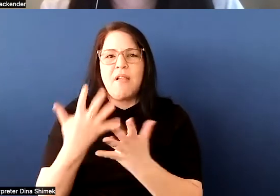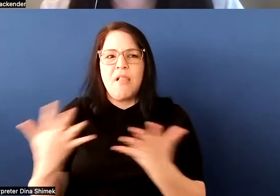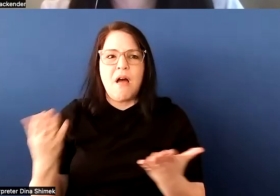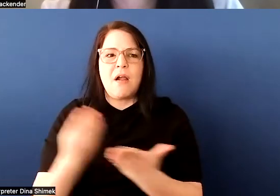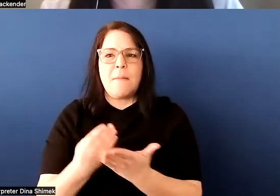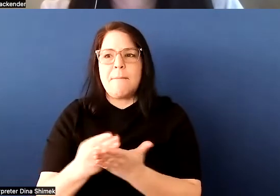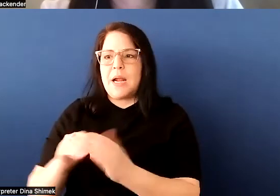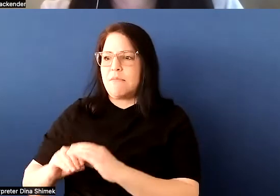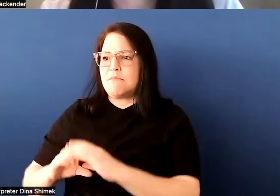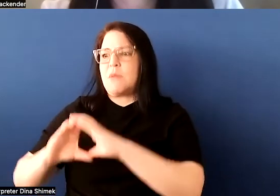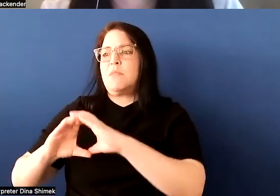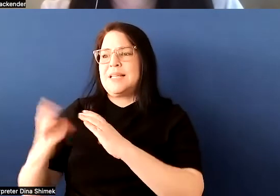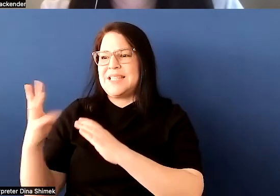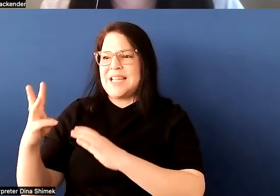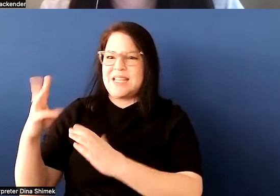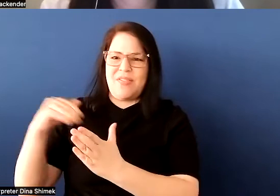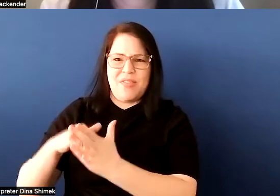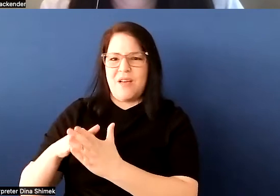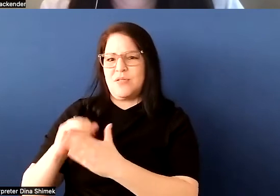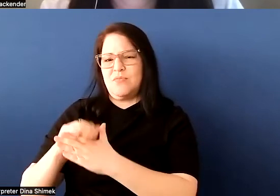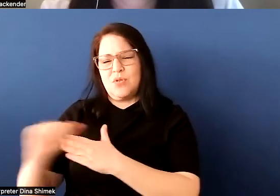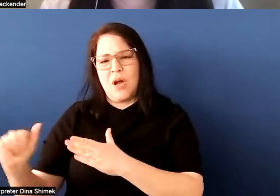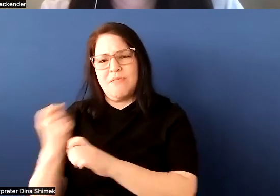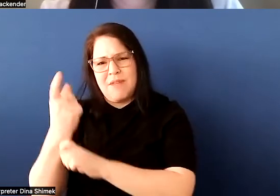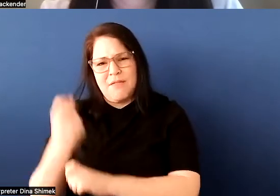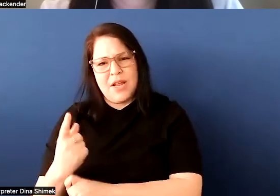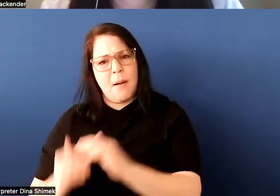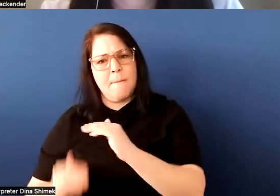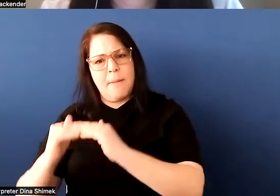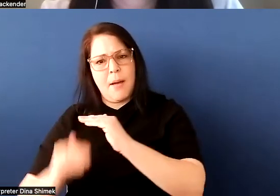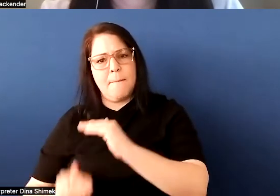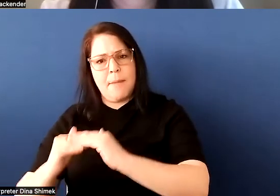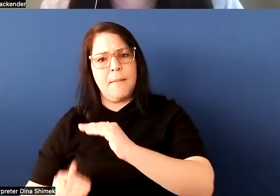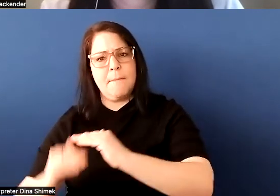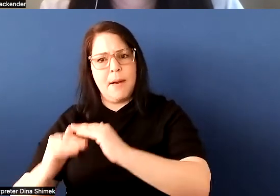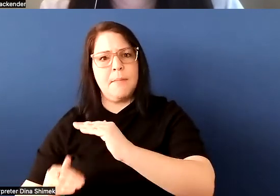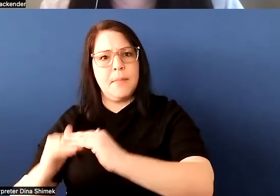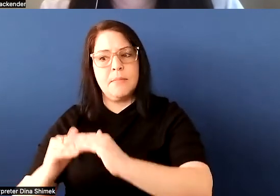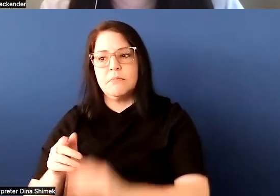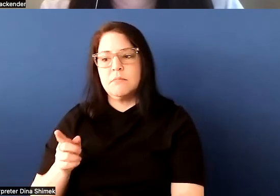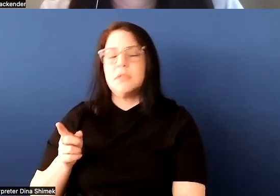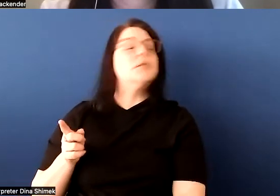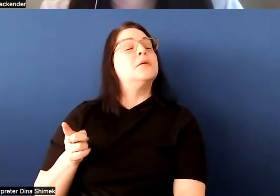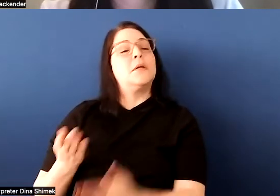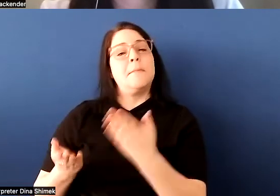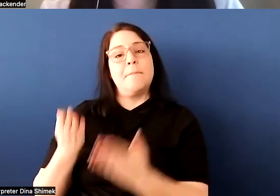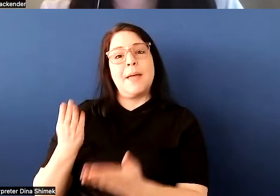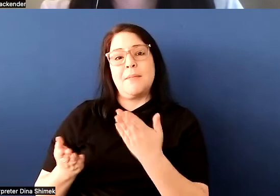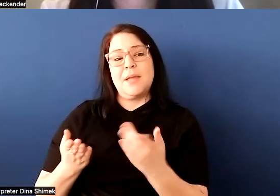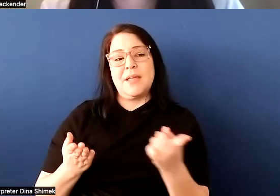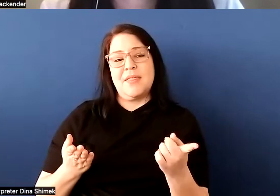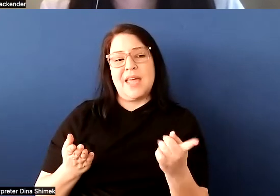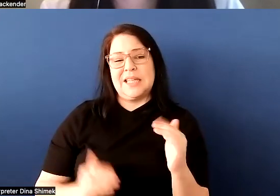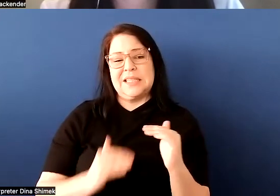that $16,000 each calendar year, and then your beneficiary who might have capacity